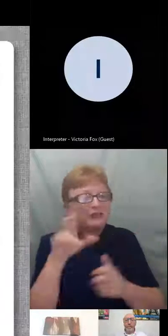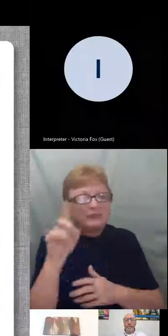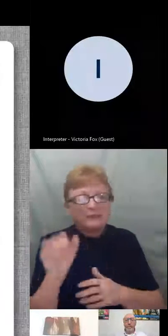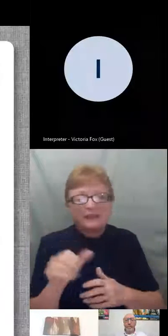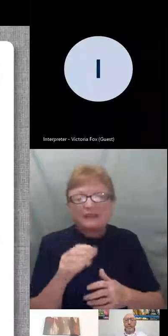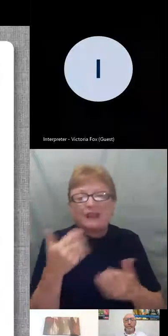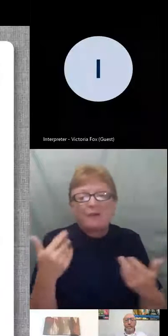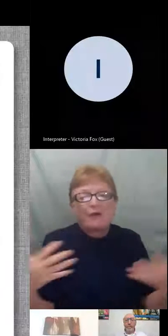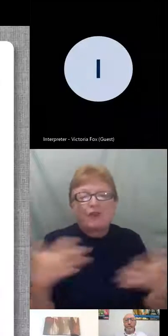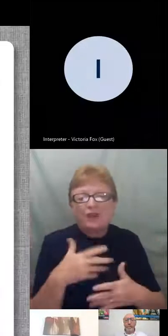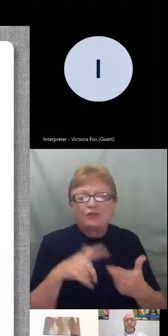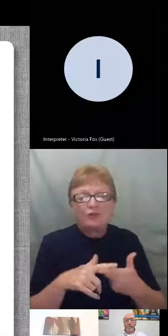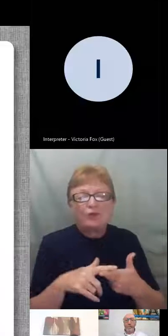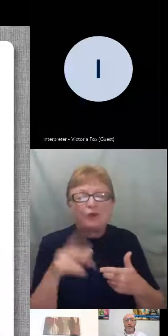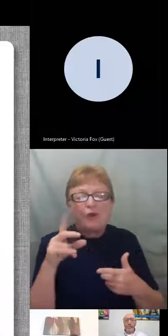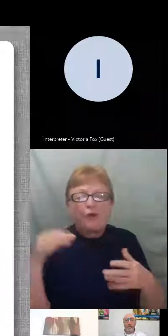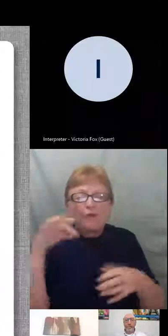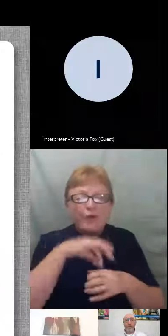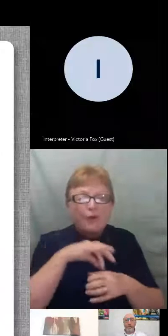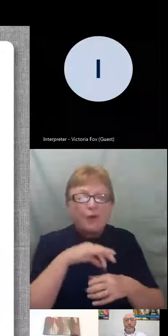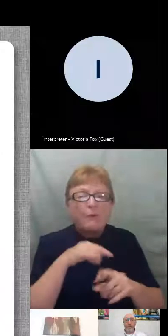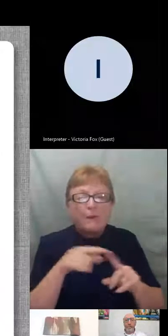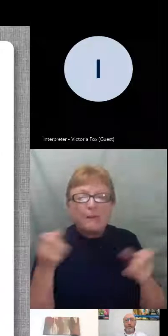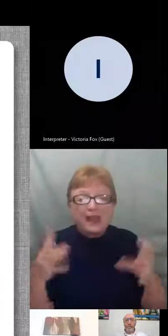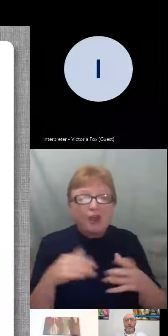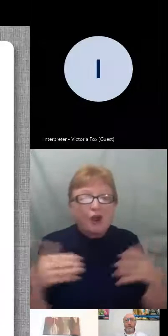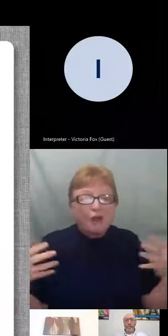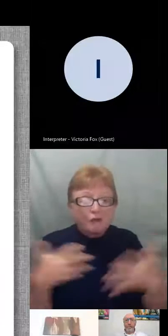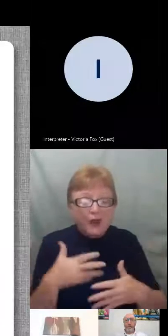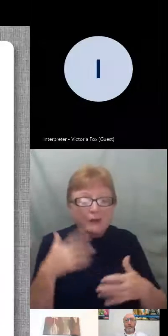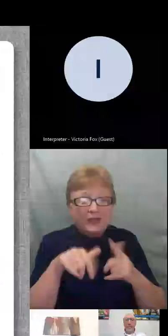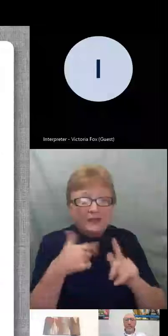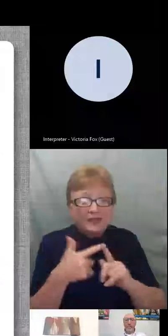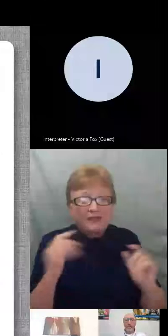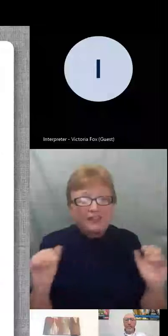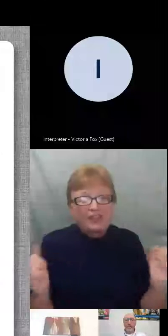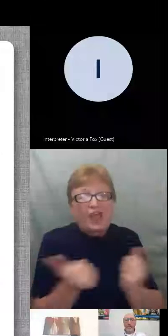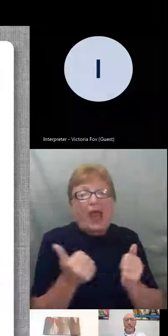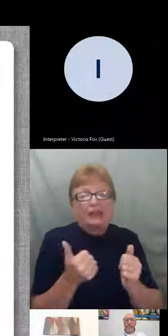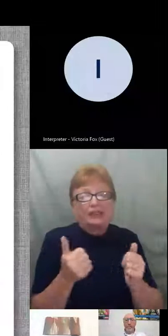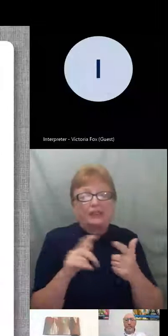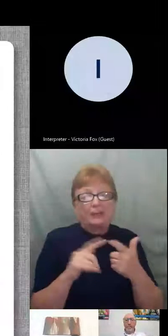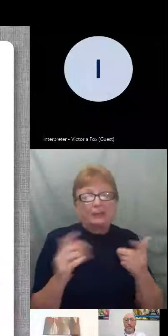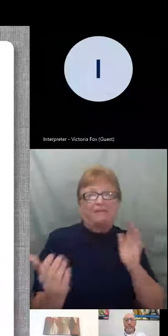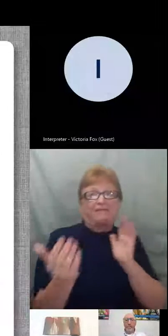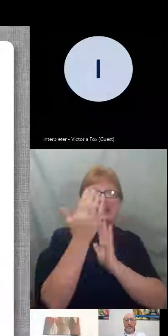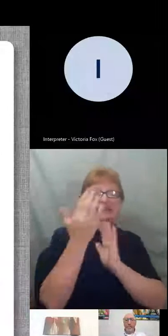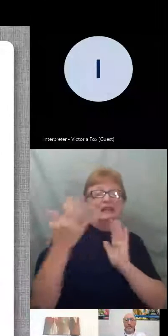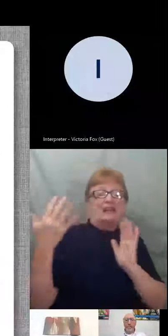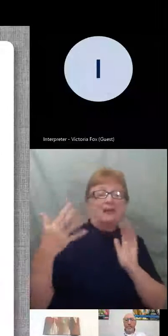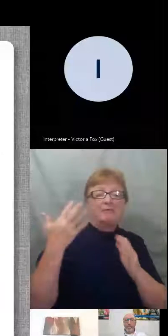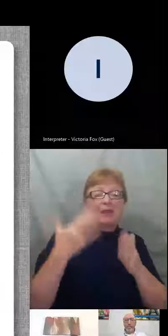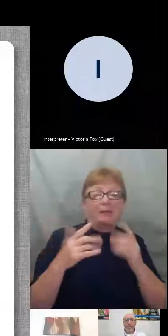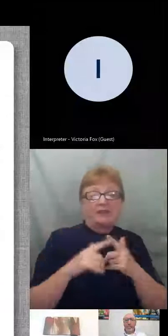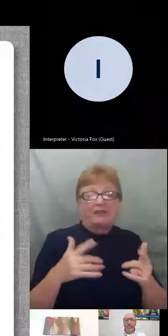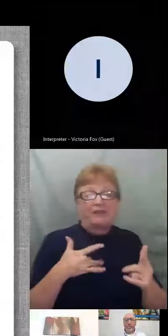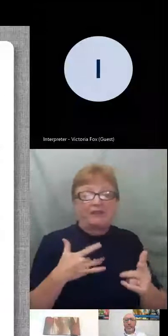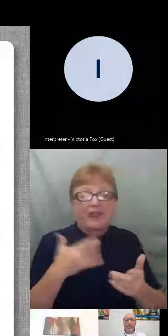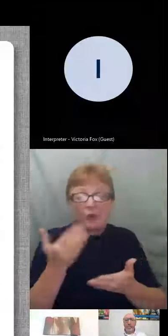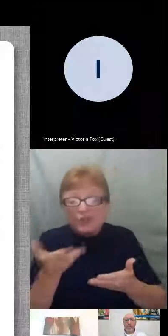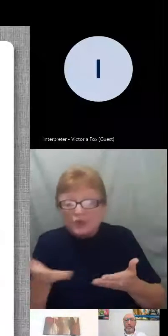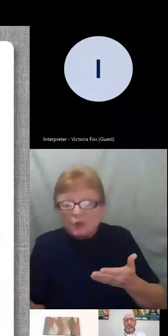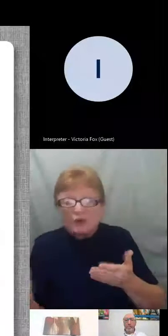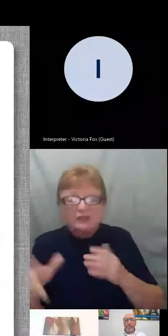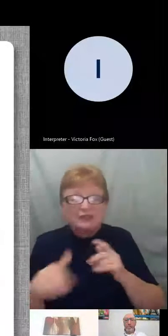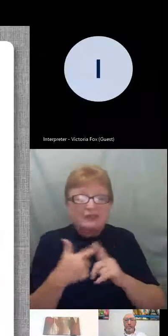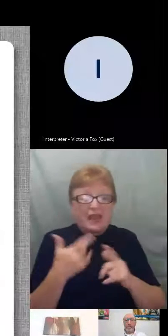to vote, but many are afraid because of challenges they may face, such as resources and